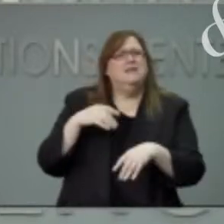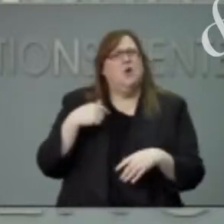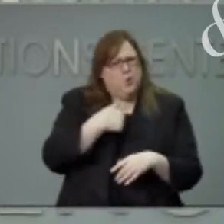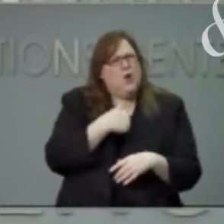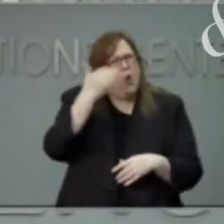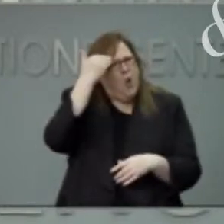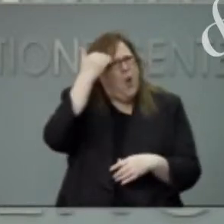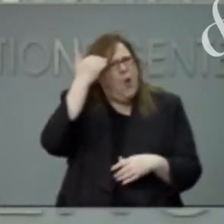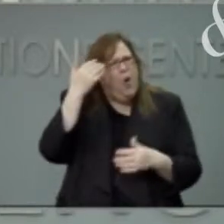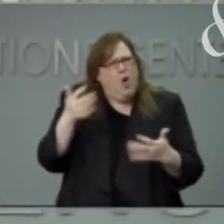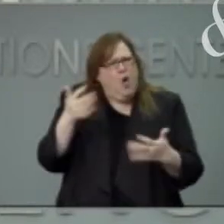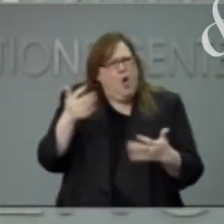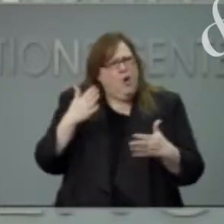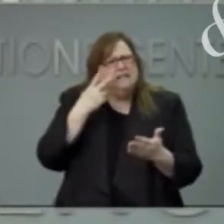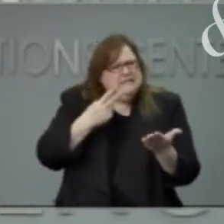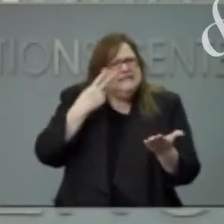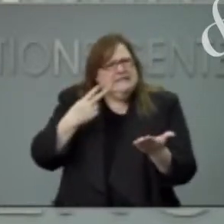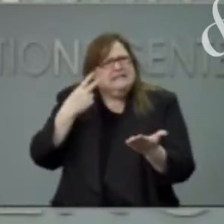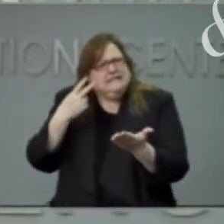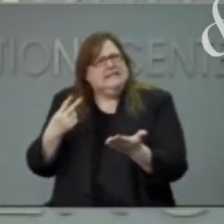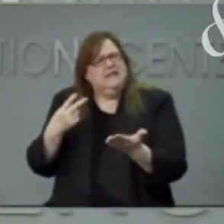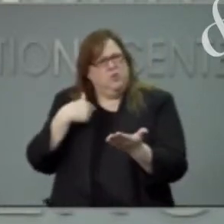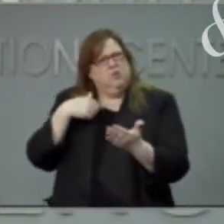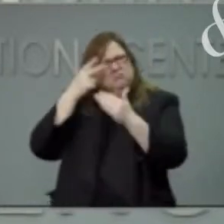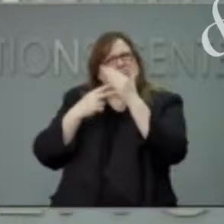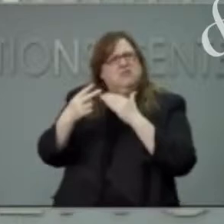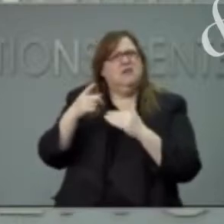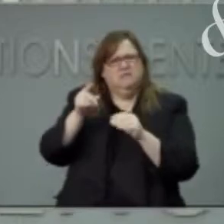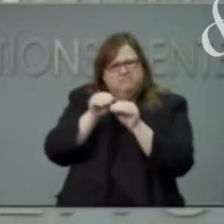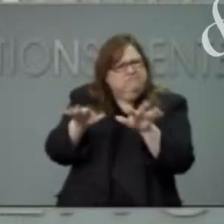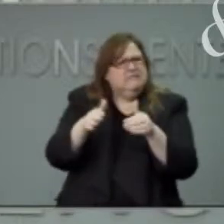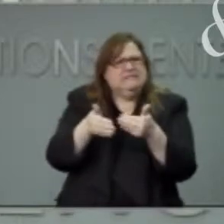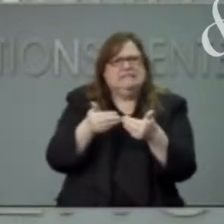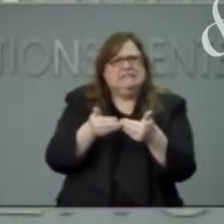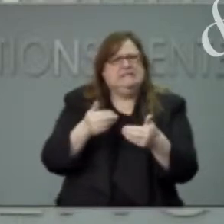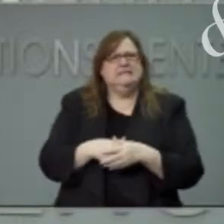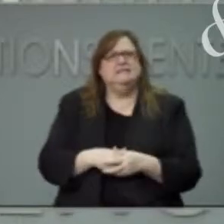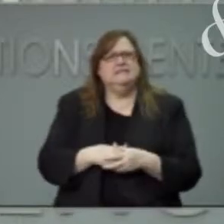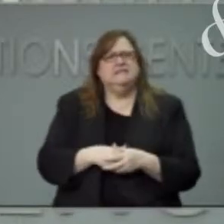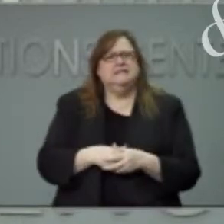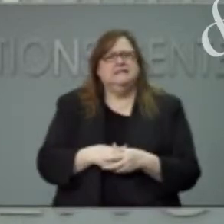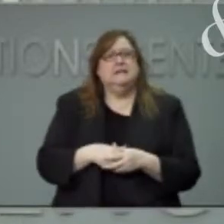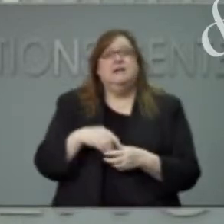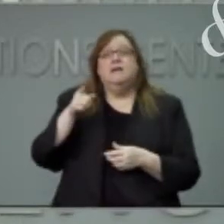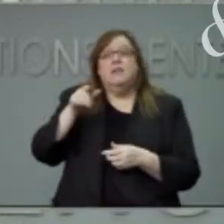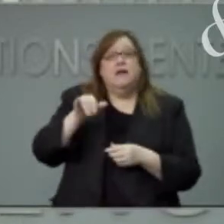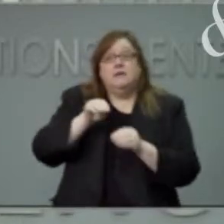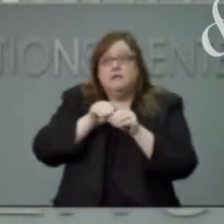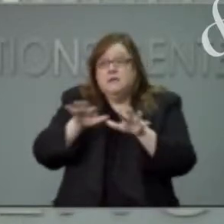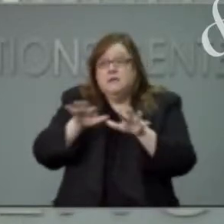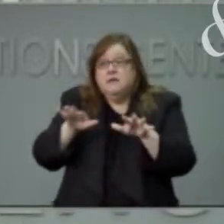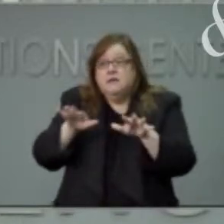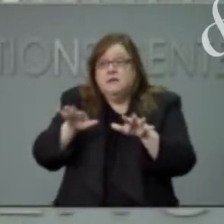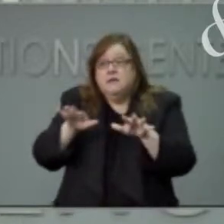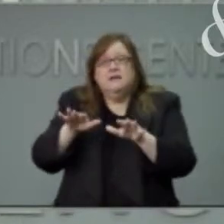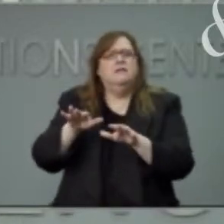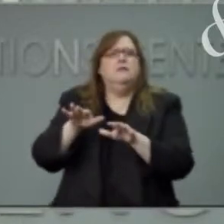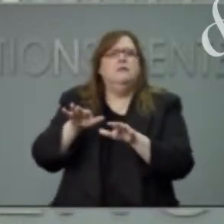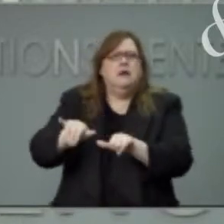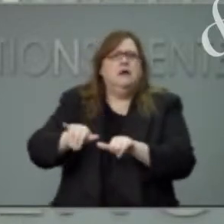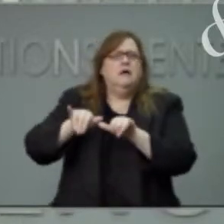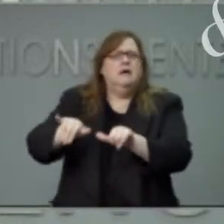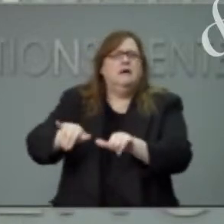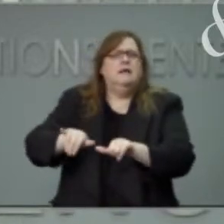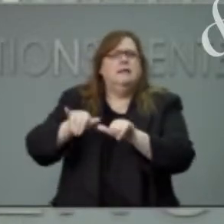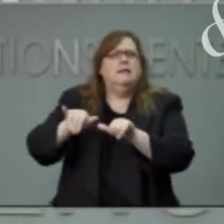here in North Carolina, we've lost a college student, a teacher, beloved members of a firefighting community,